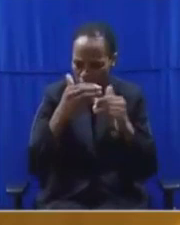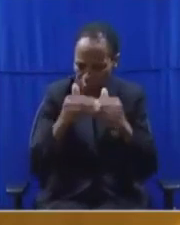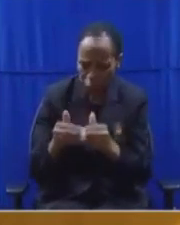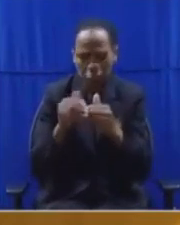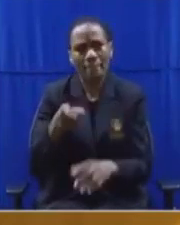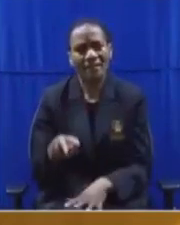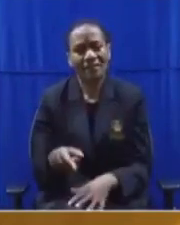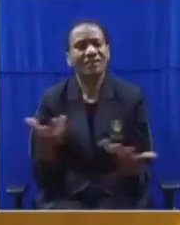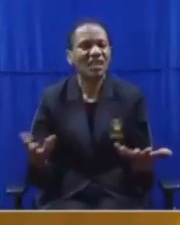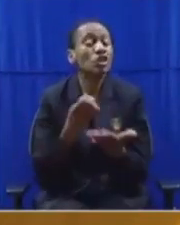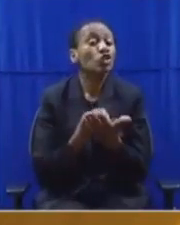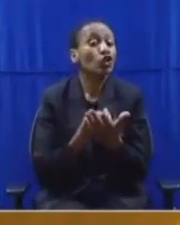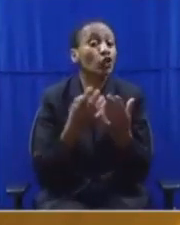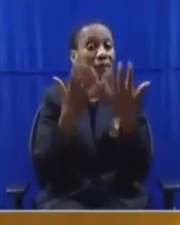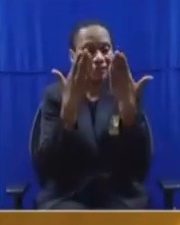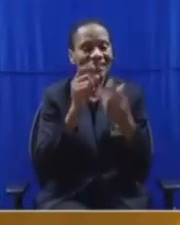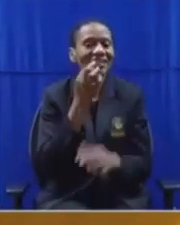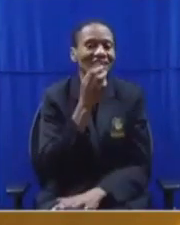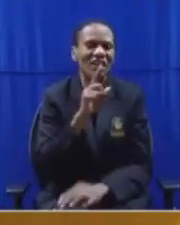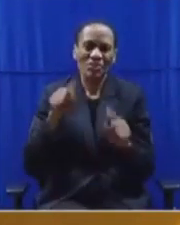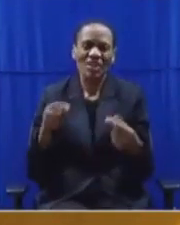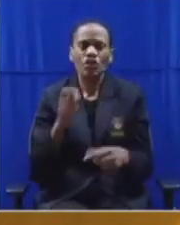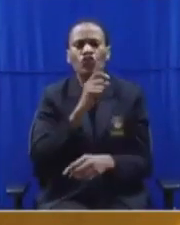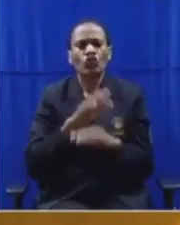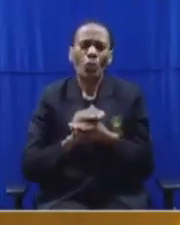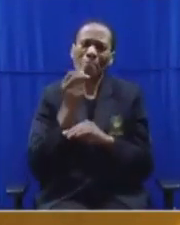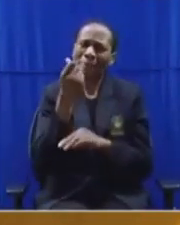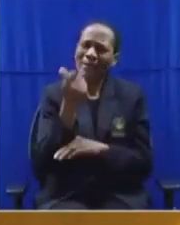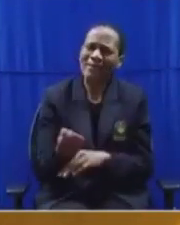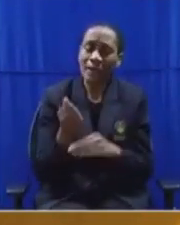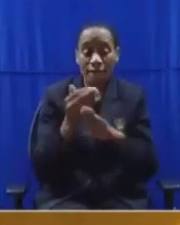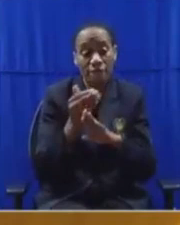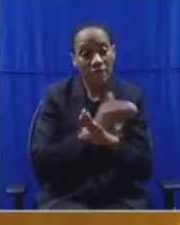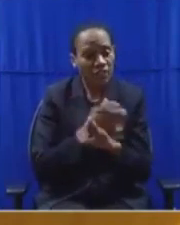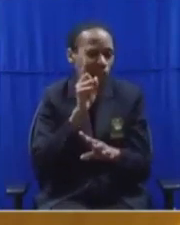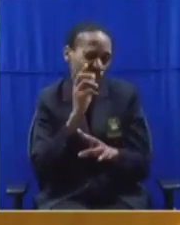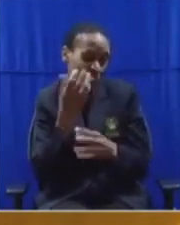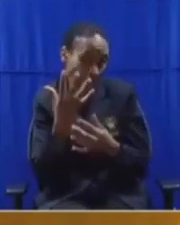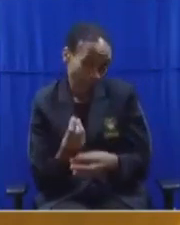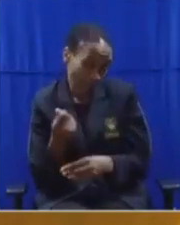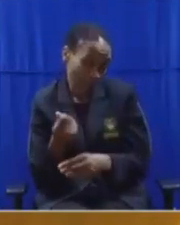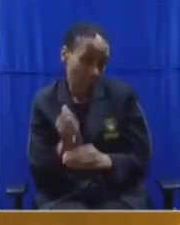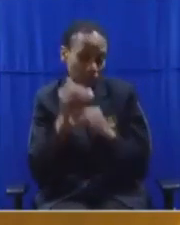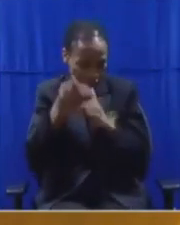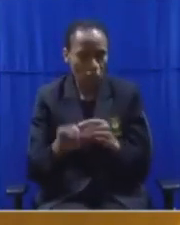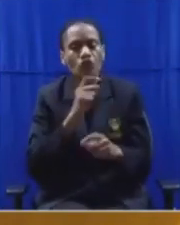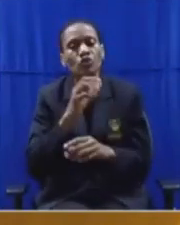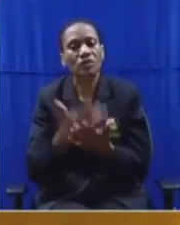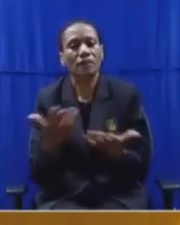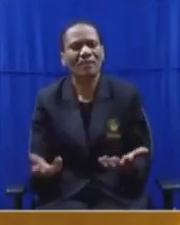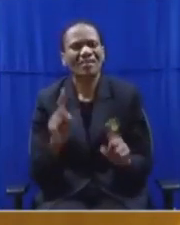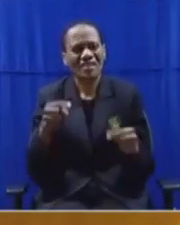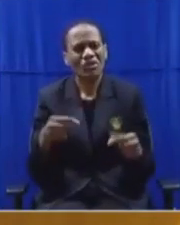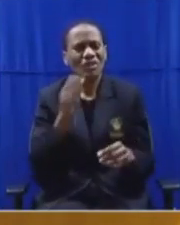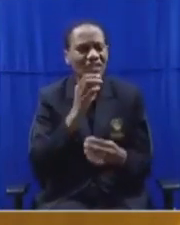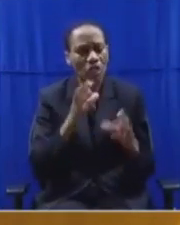economics dictates that you cannot spend more than you have without dire consequences. You cannot grow an economy when you are held